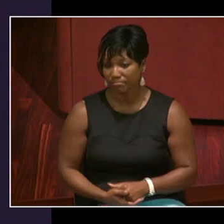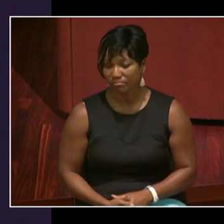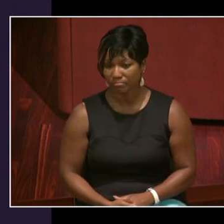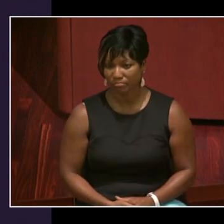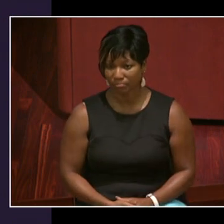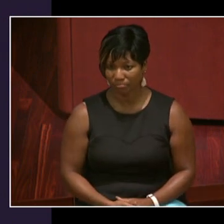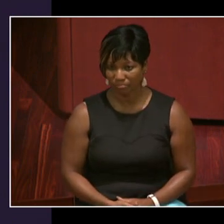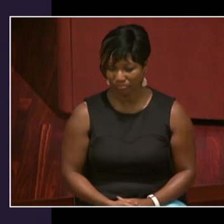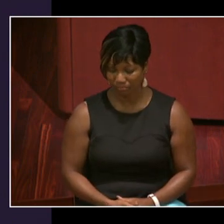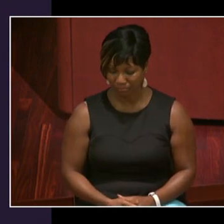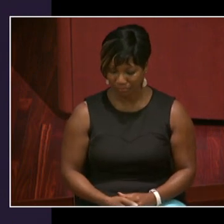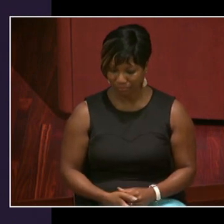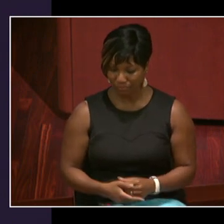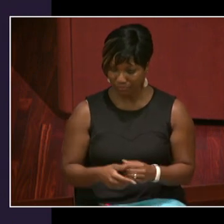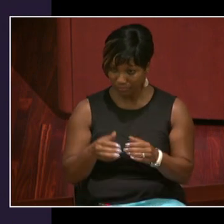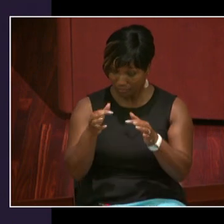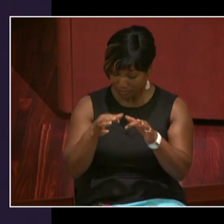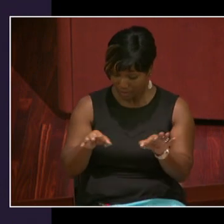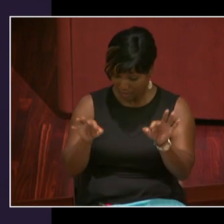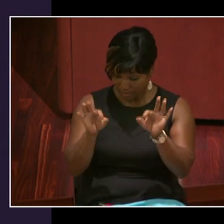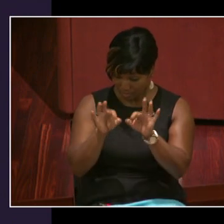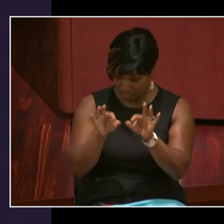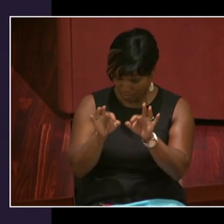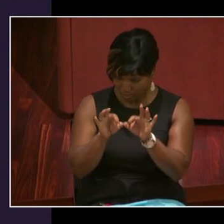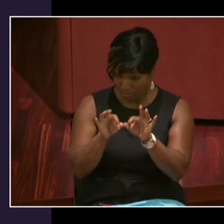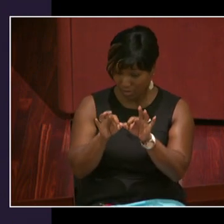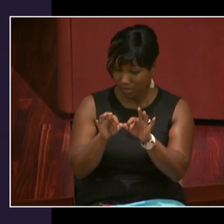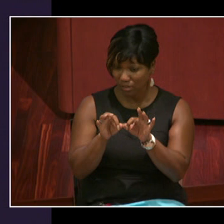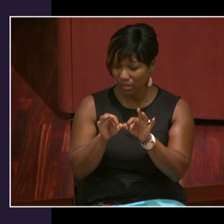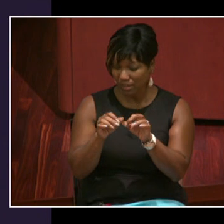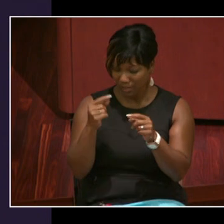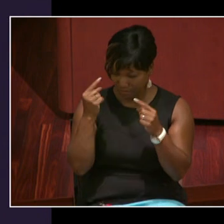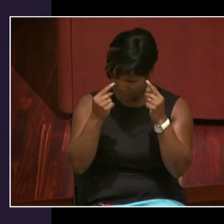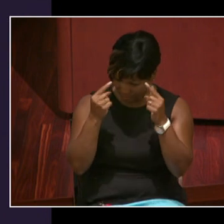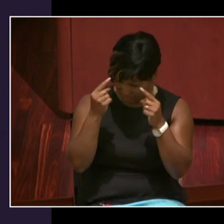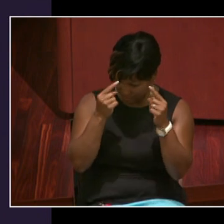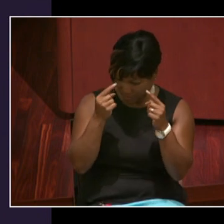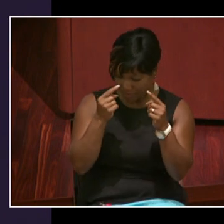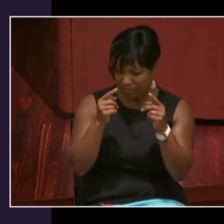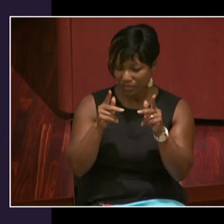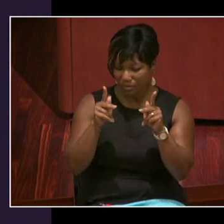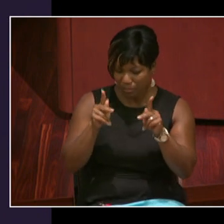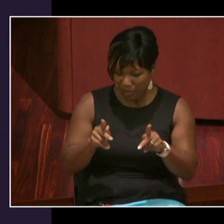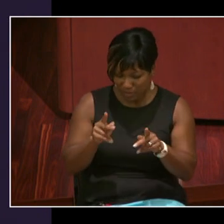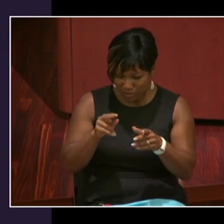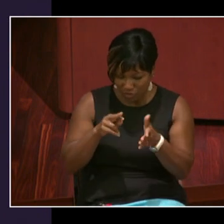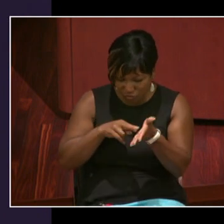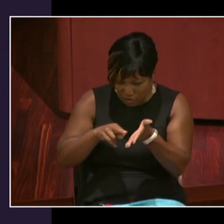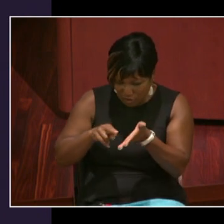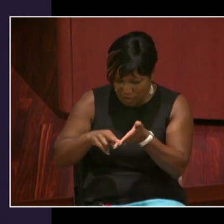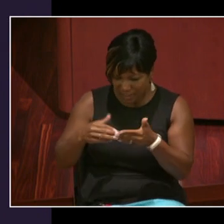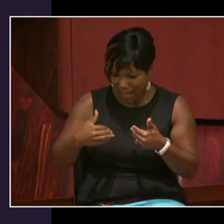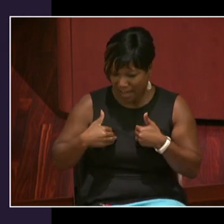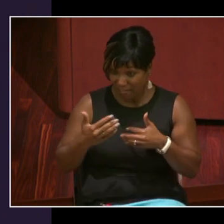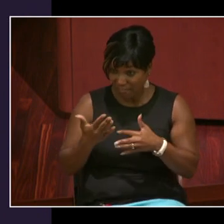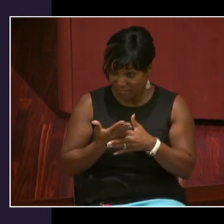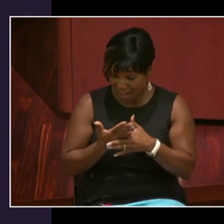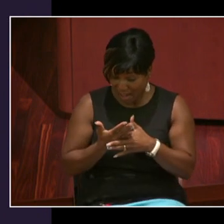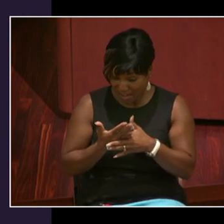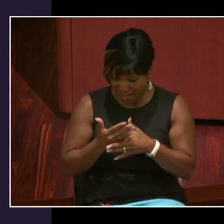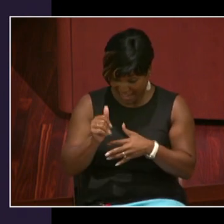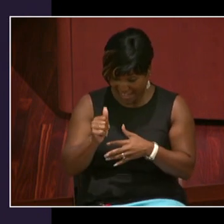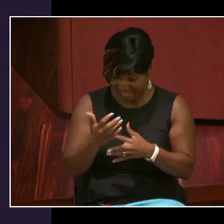It's important as you're beginning to consider whether the individual you're researching could have an A file to kind of go